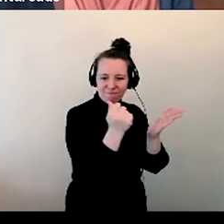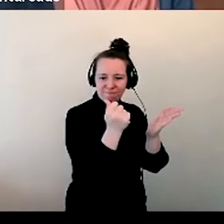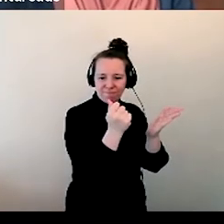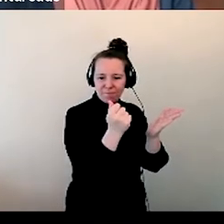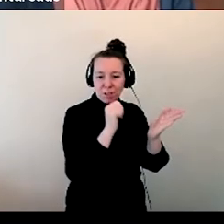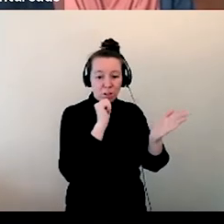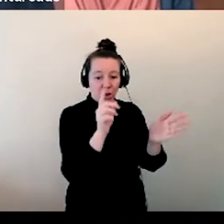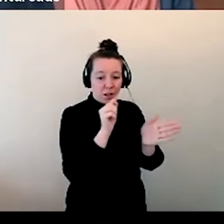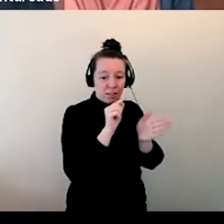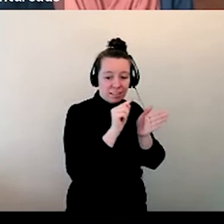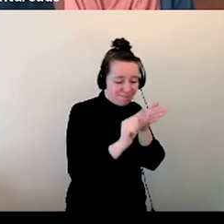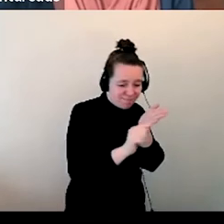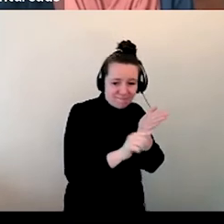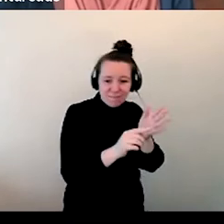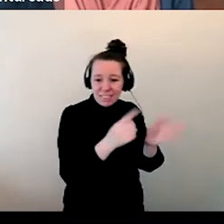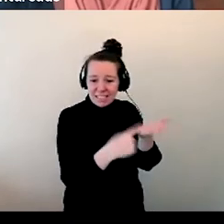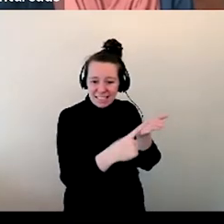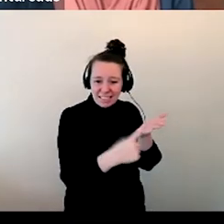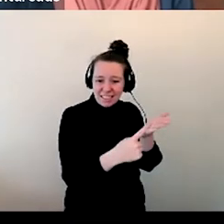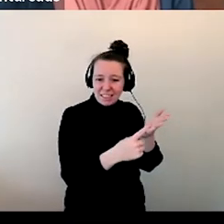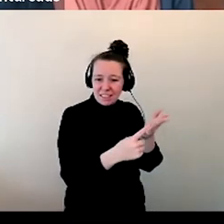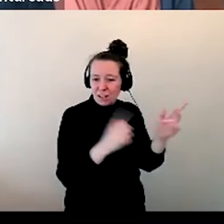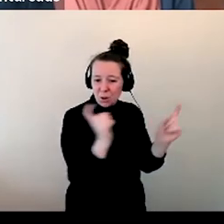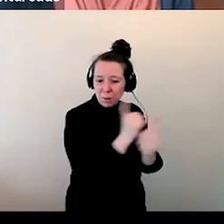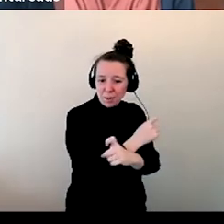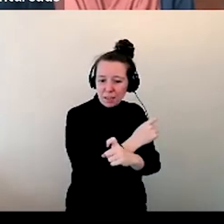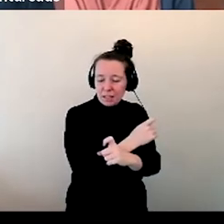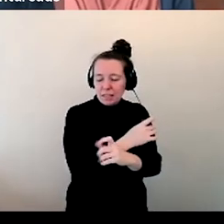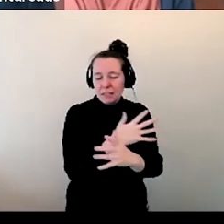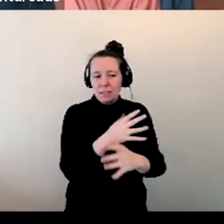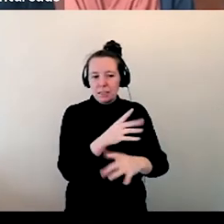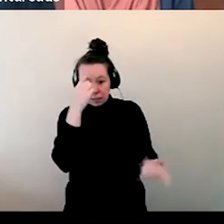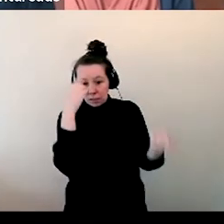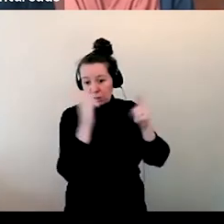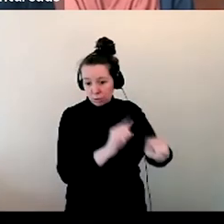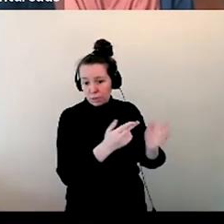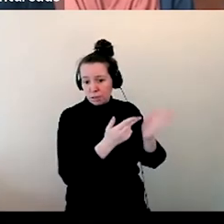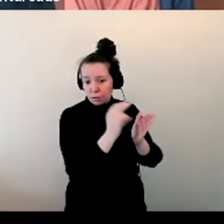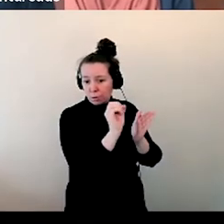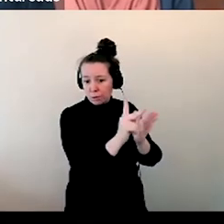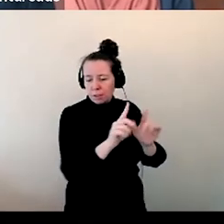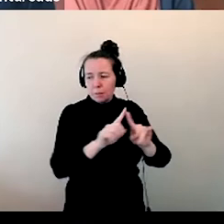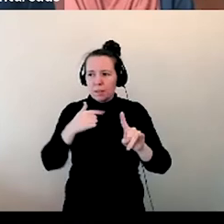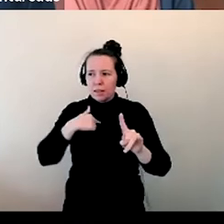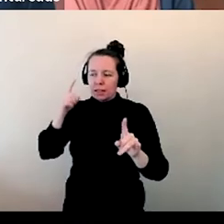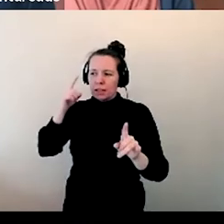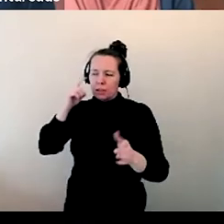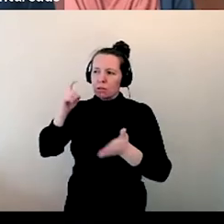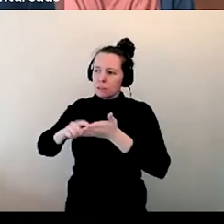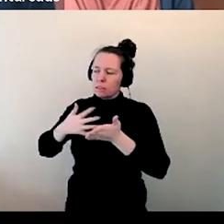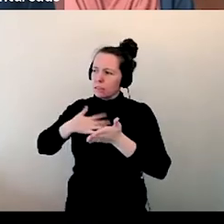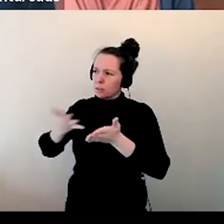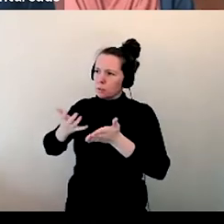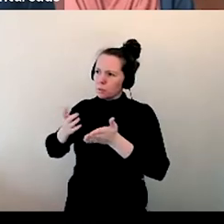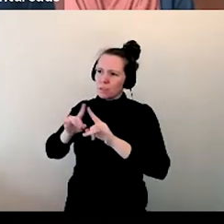true, and it does have its flaws and its pros. But at the same time, one thing that I realized is that I wanted to take a